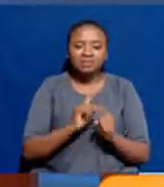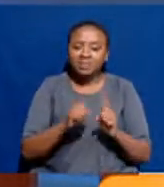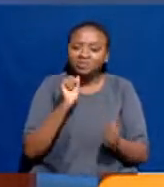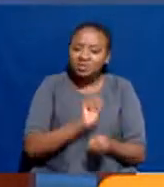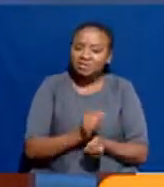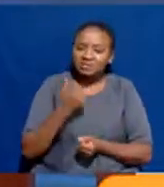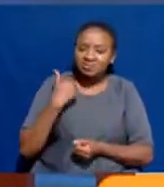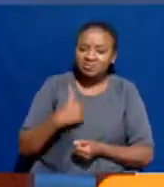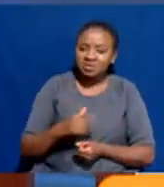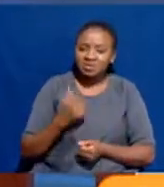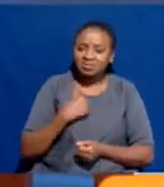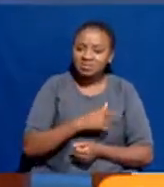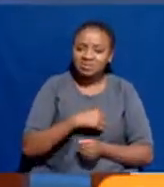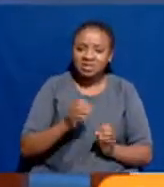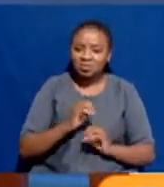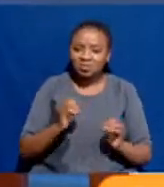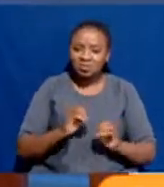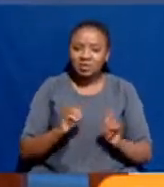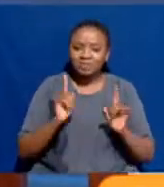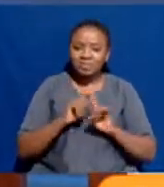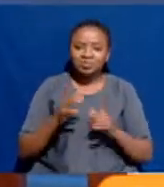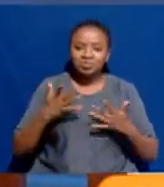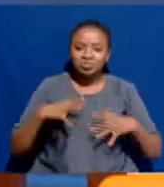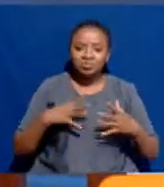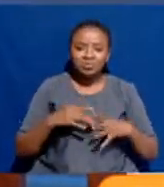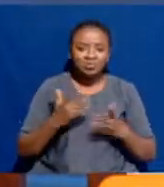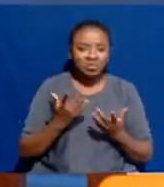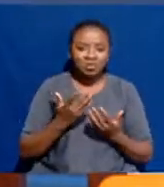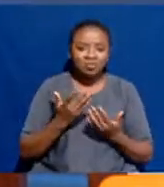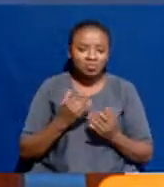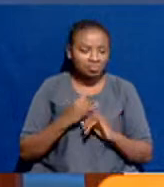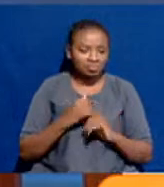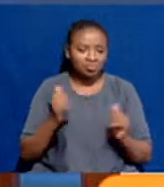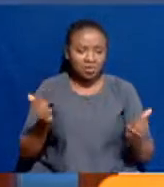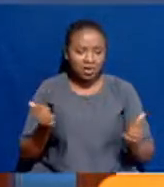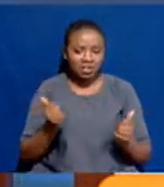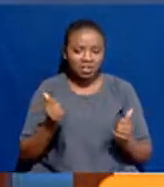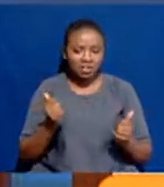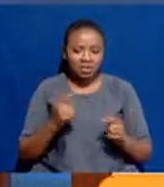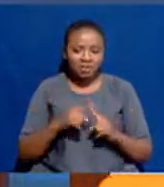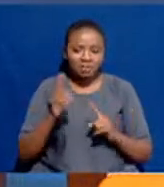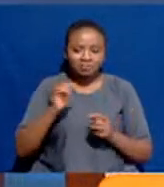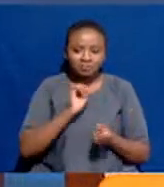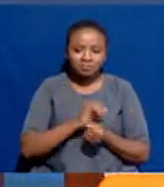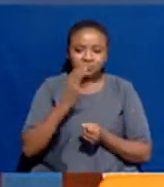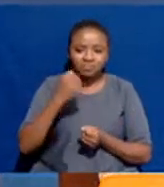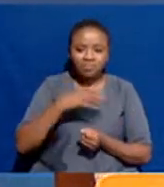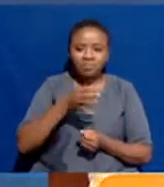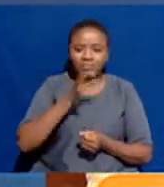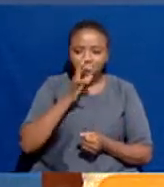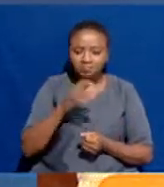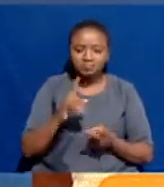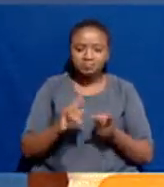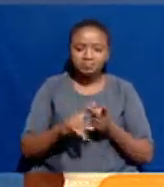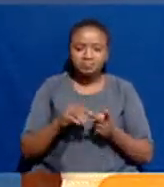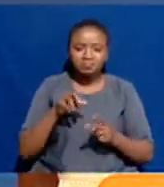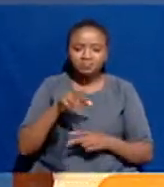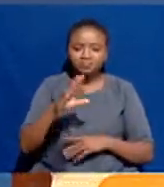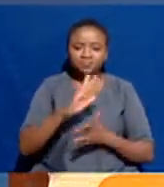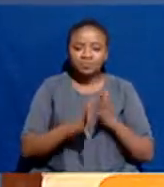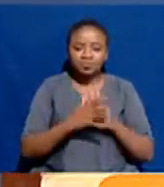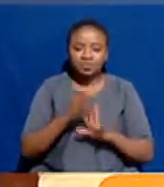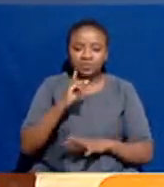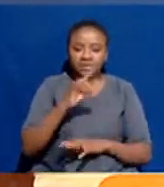full of innocent people for drinking and for walking around without an ID or for touting. Well, the president has